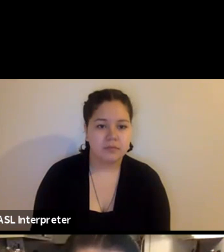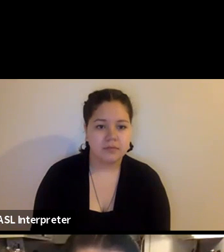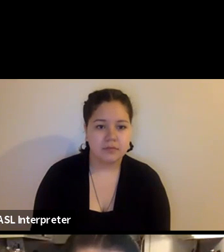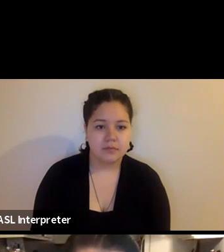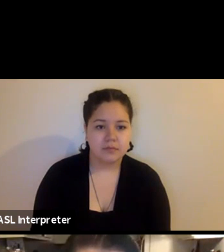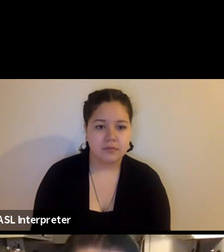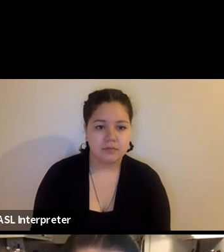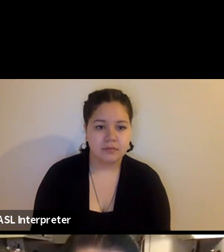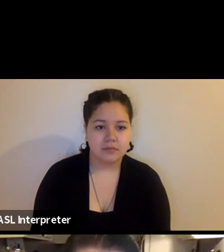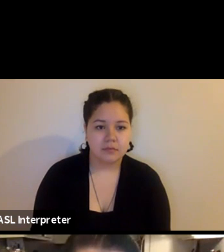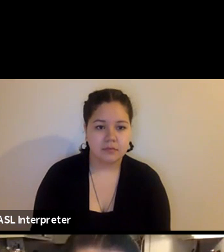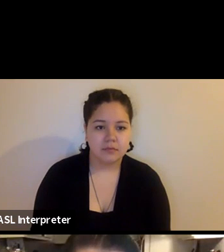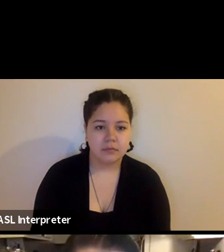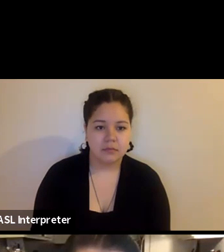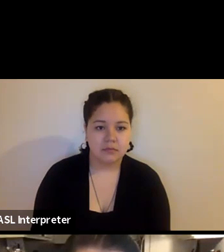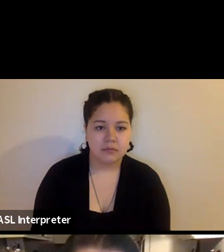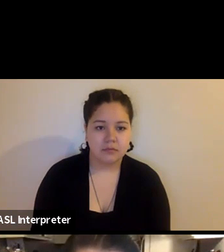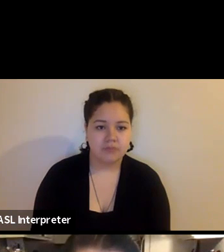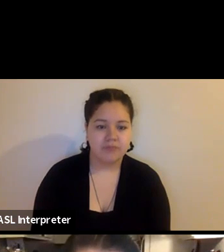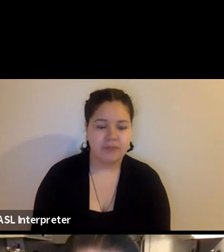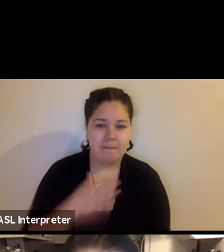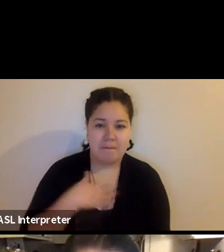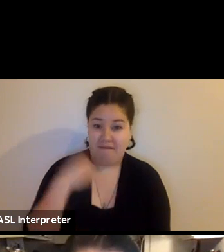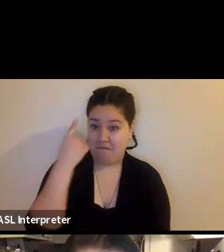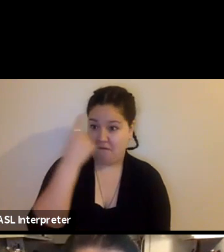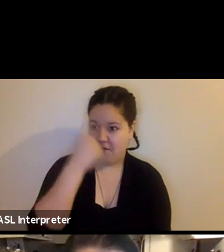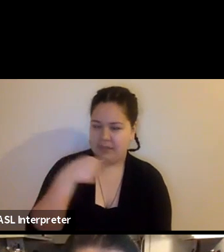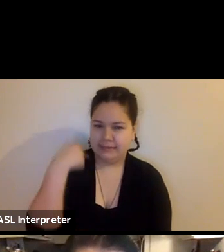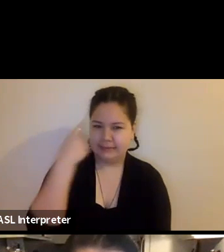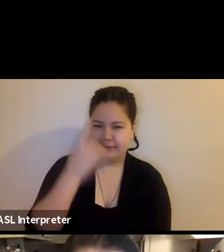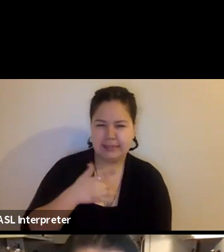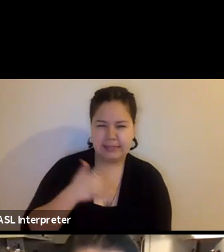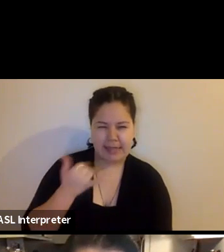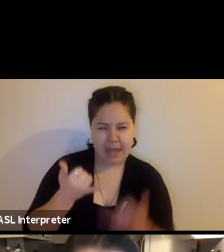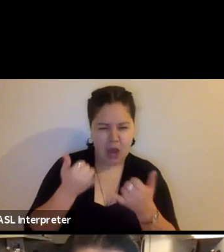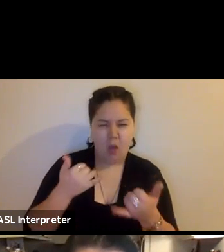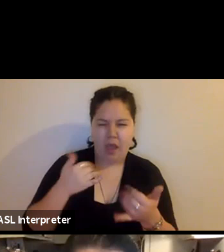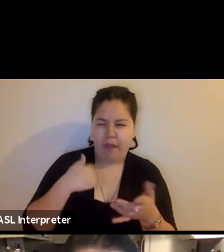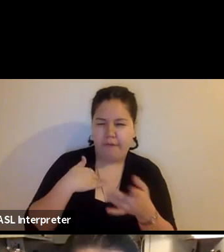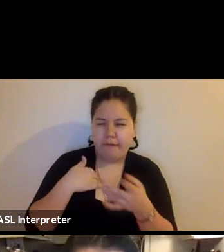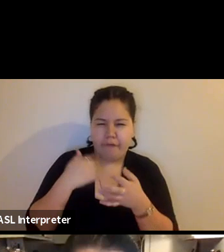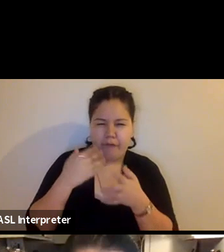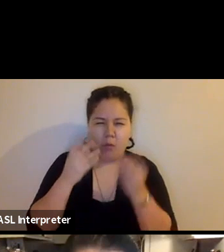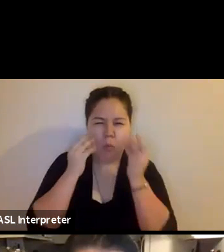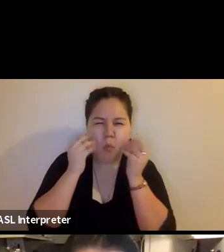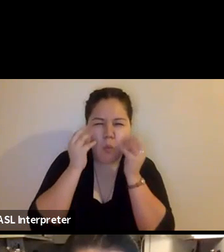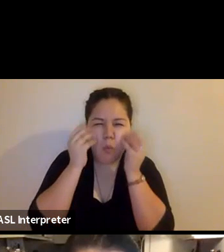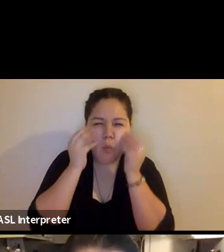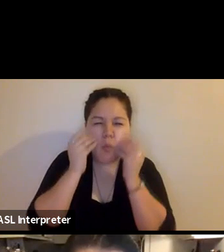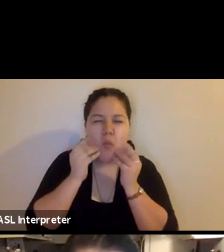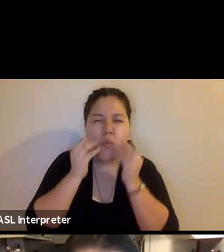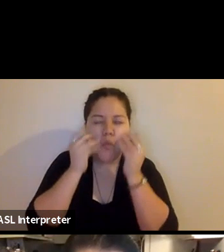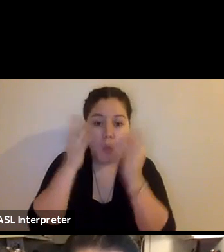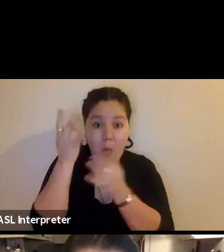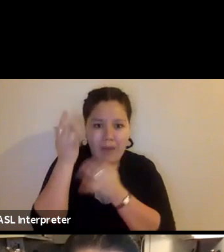kind of like rippling electric feeling on my face, which I think is just being nervous.